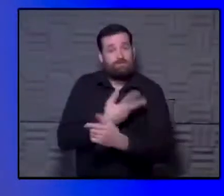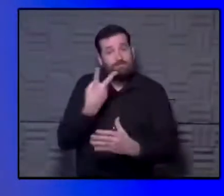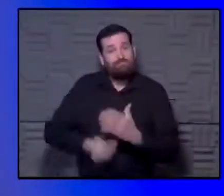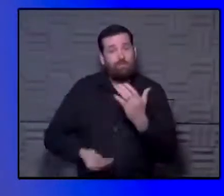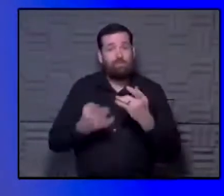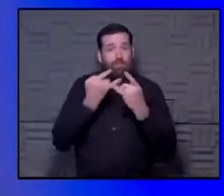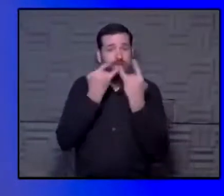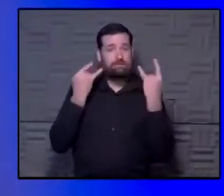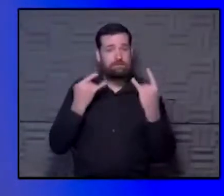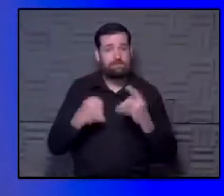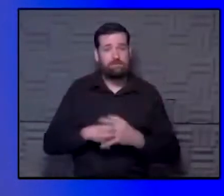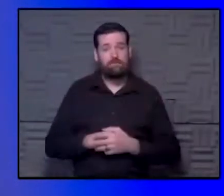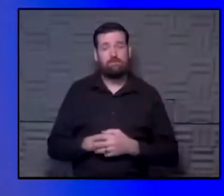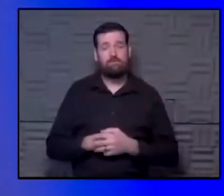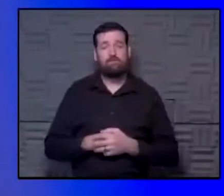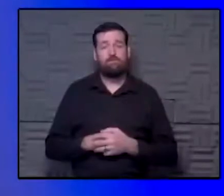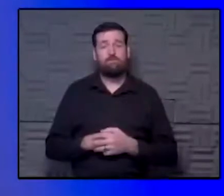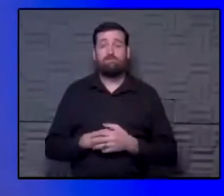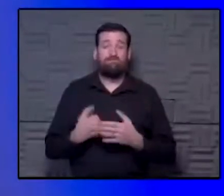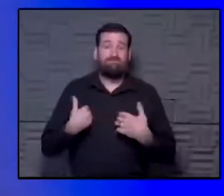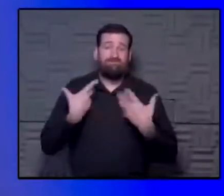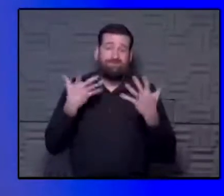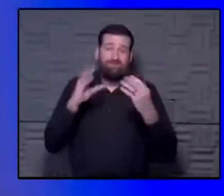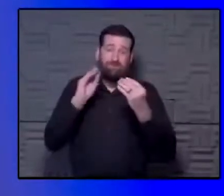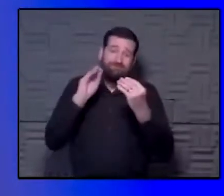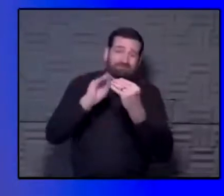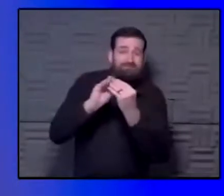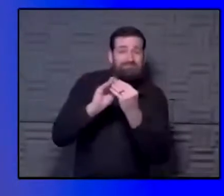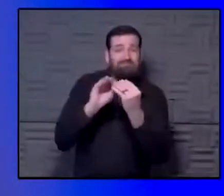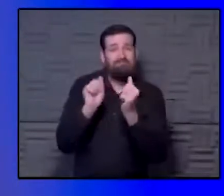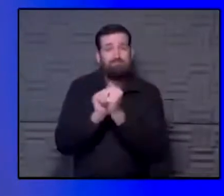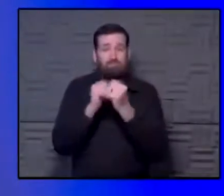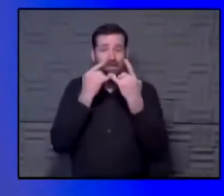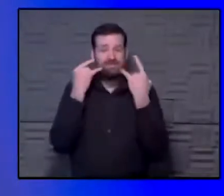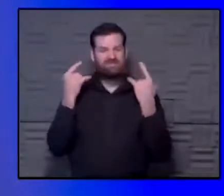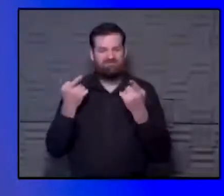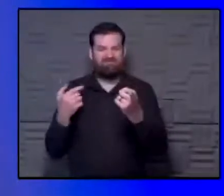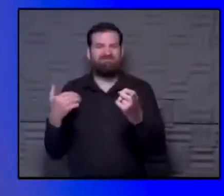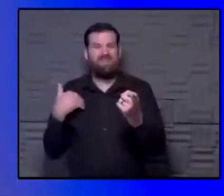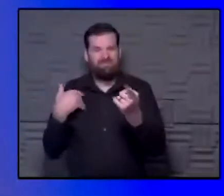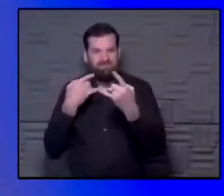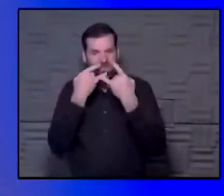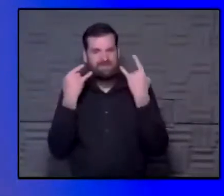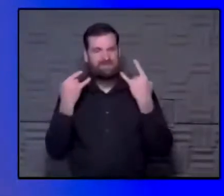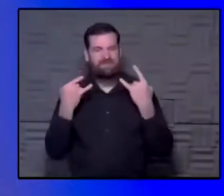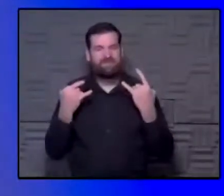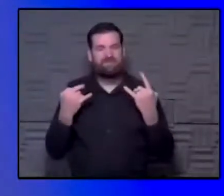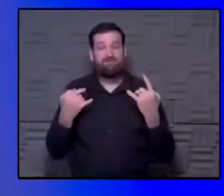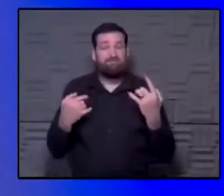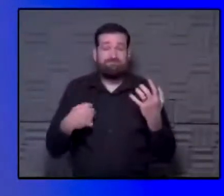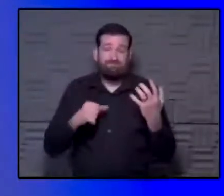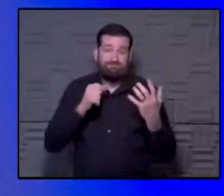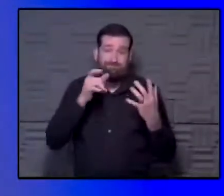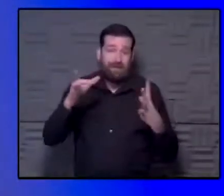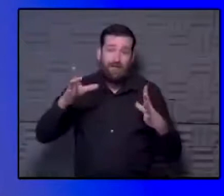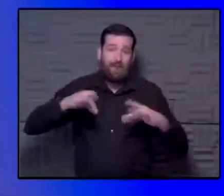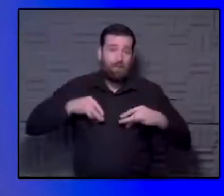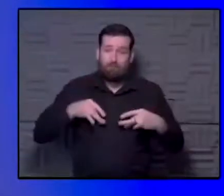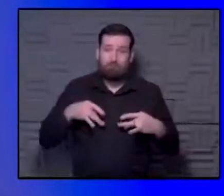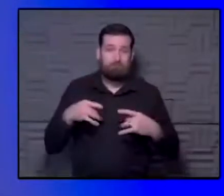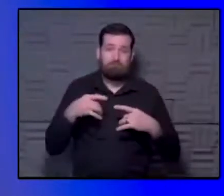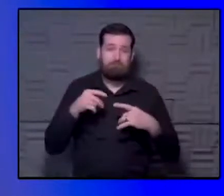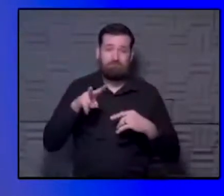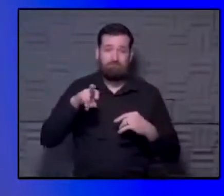masked. And I even kissed him through my mask, and he had his mask on, and he didn't contract the virus from